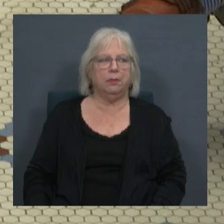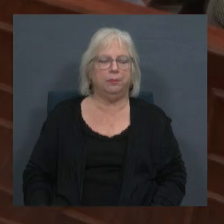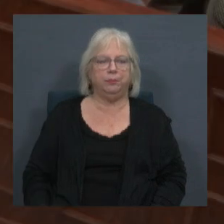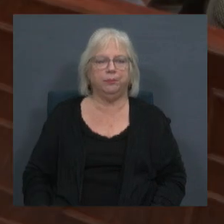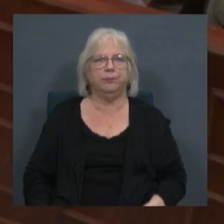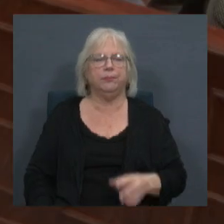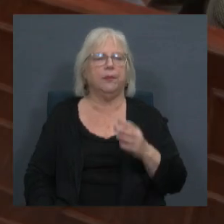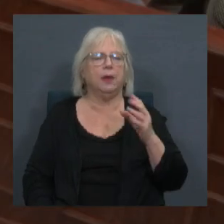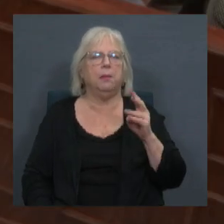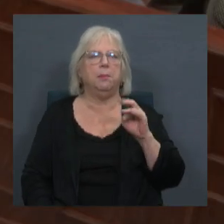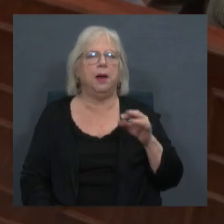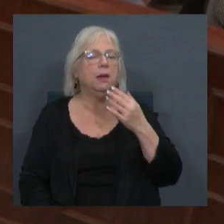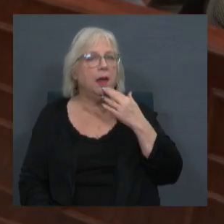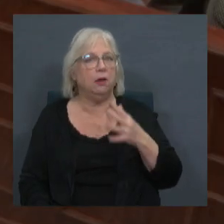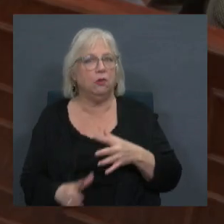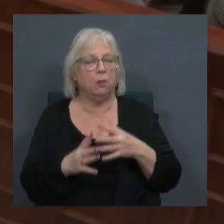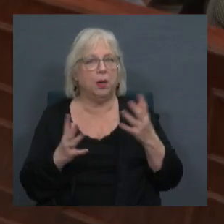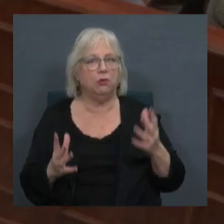Thank you so much.